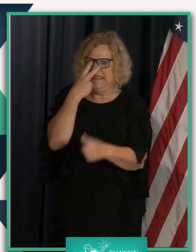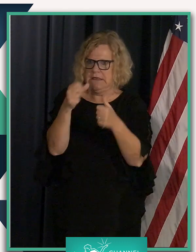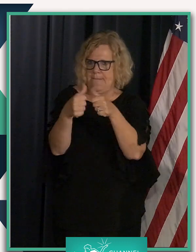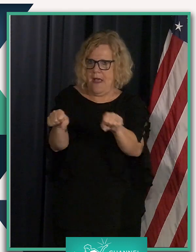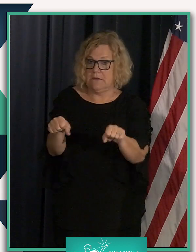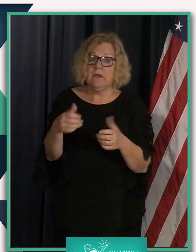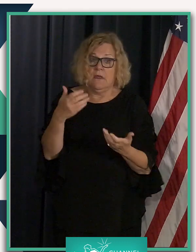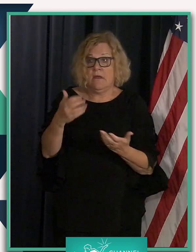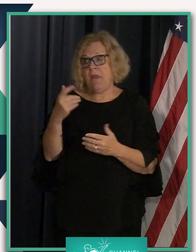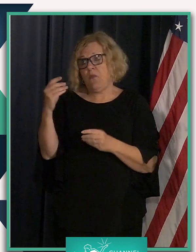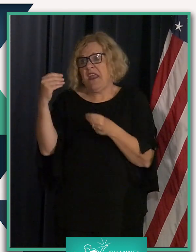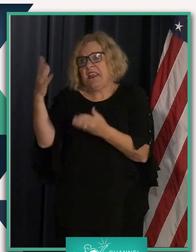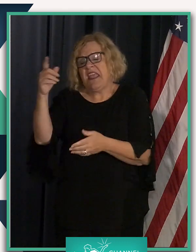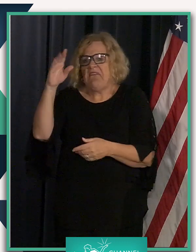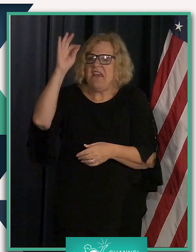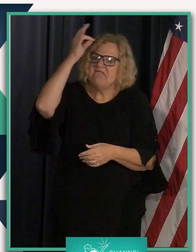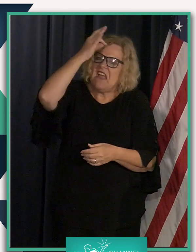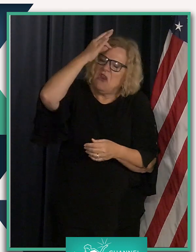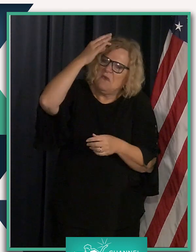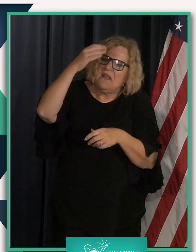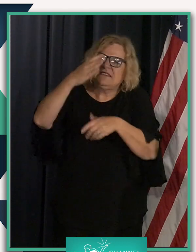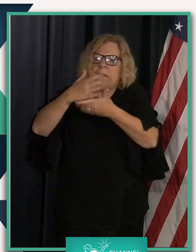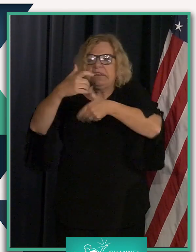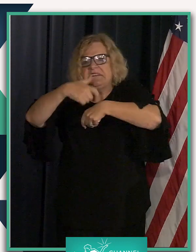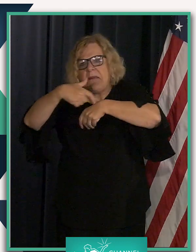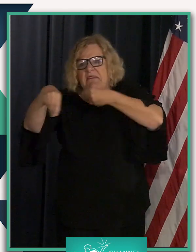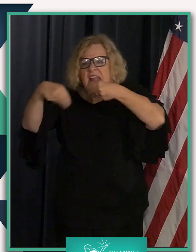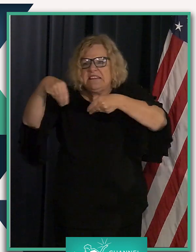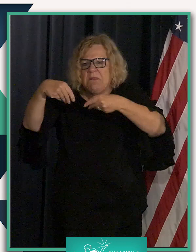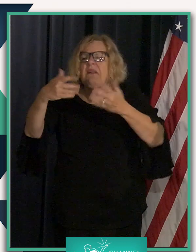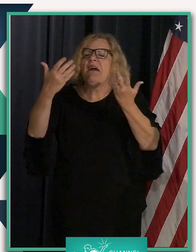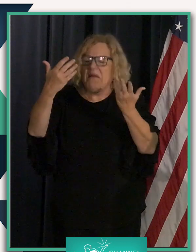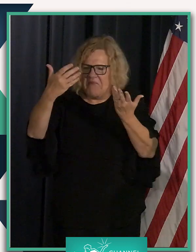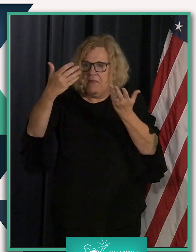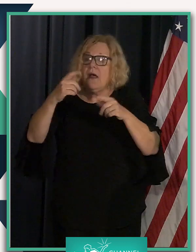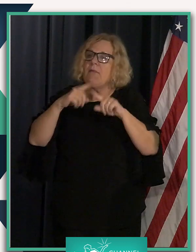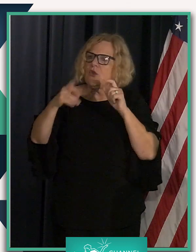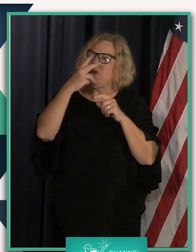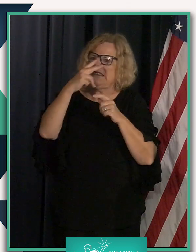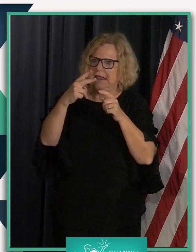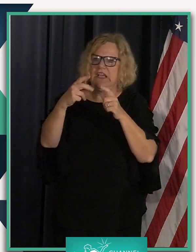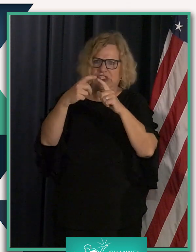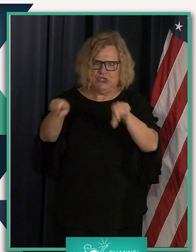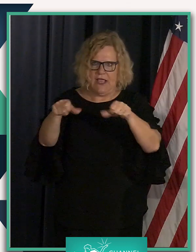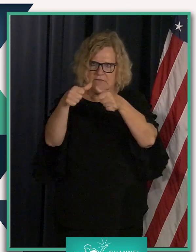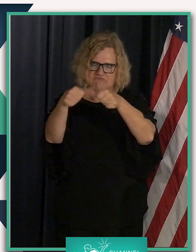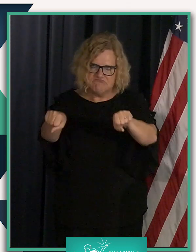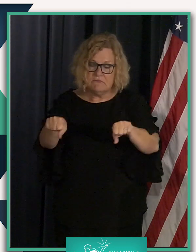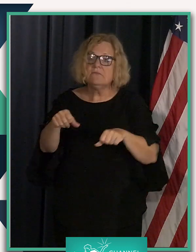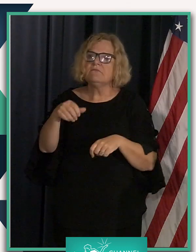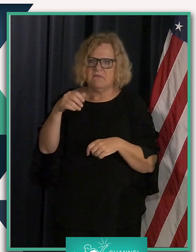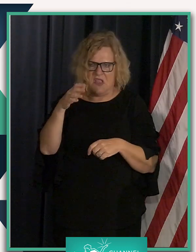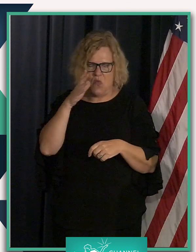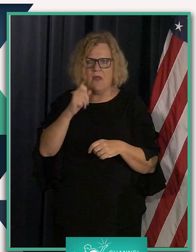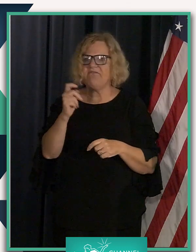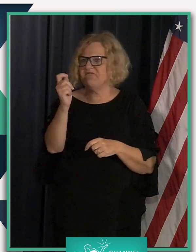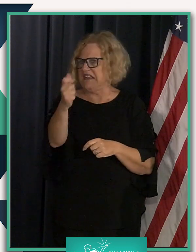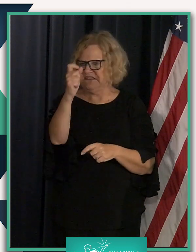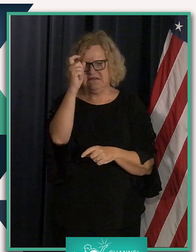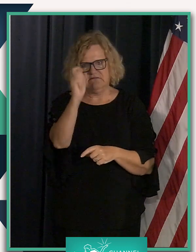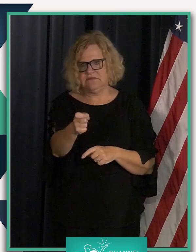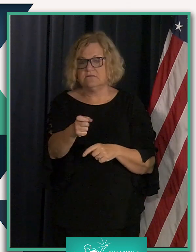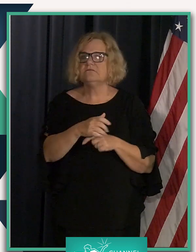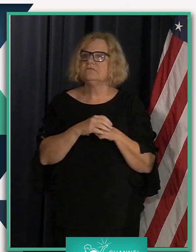deposit. You might want to give the federal government a few days leeway, but you should see a check, and it should come in that quickly. And